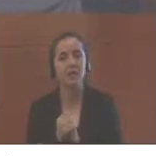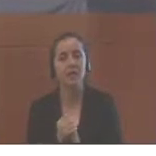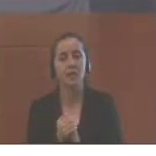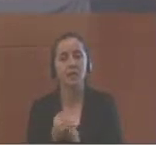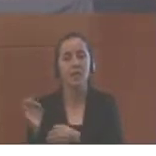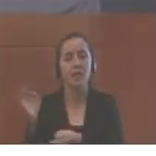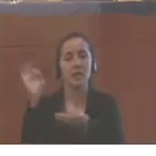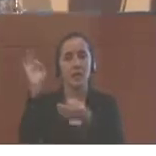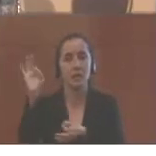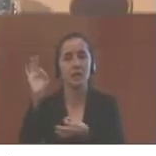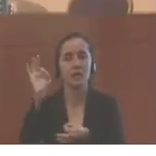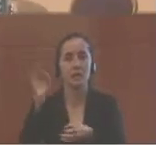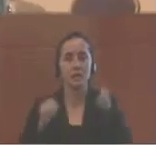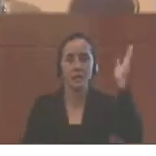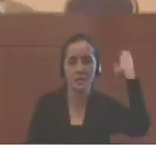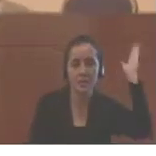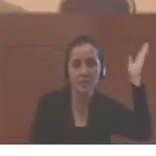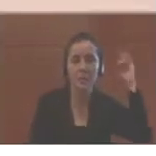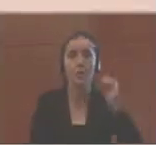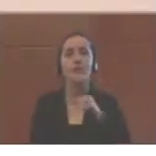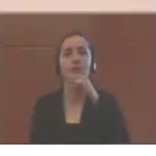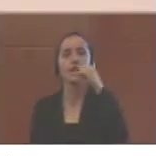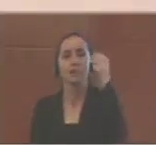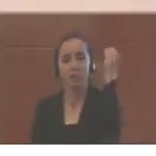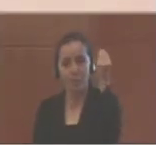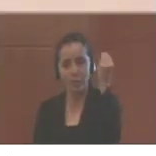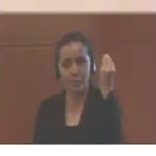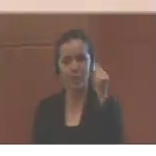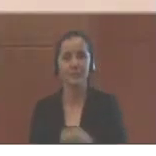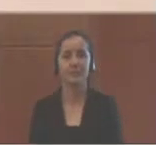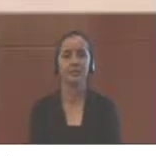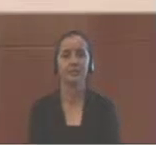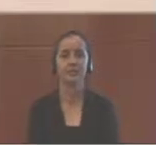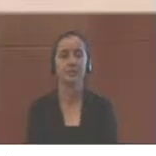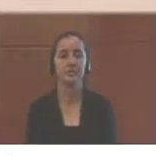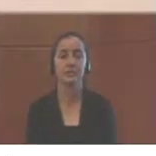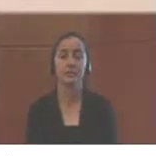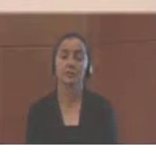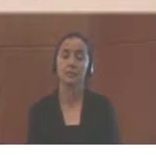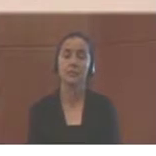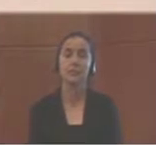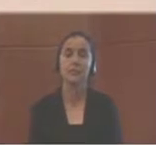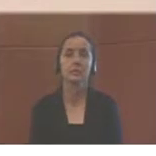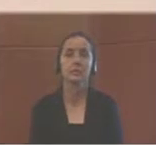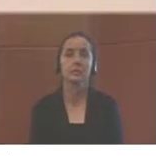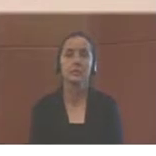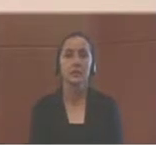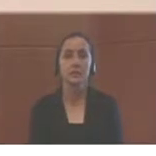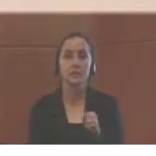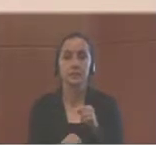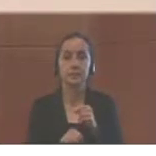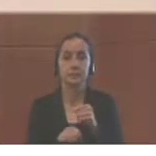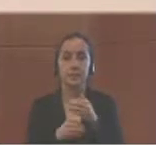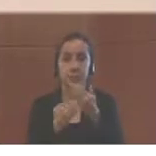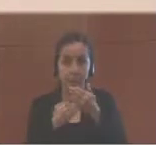Thank you very much for this statement made by a representative of the